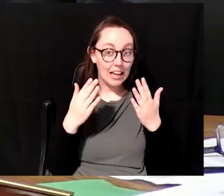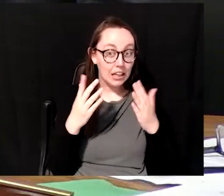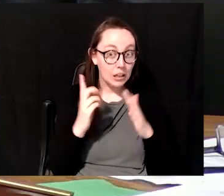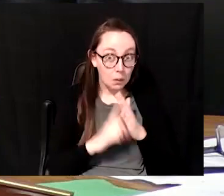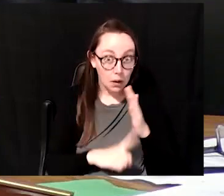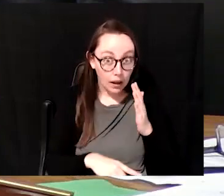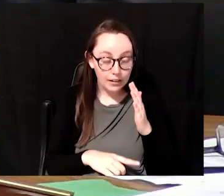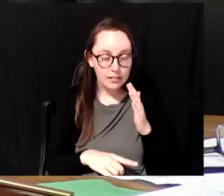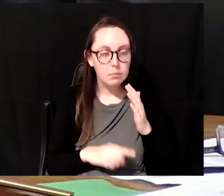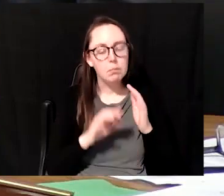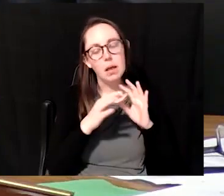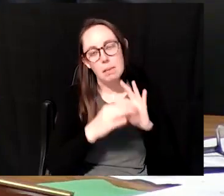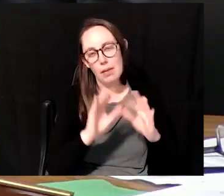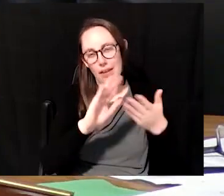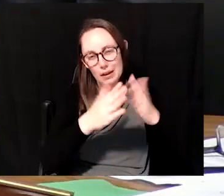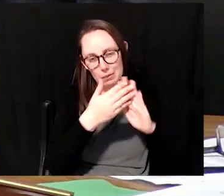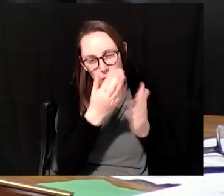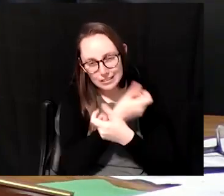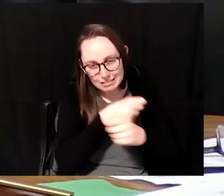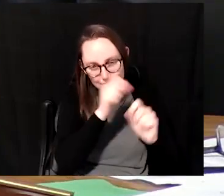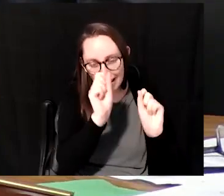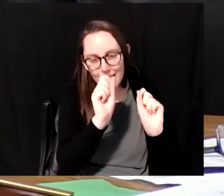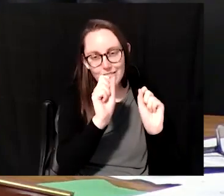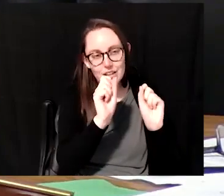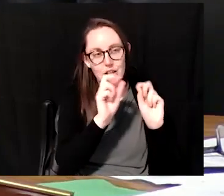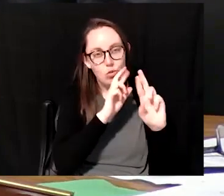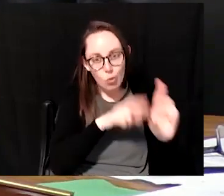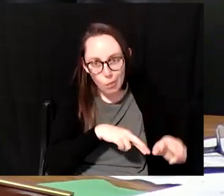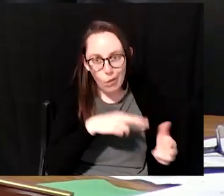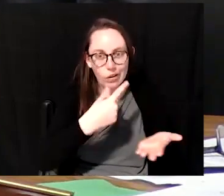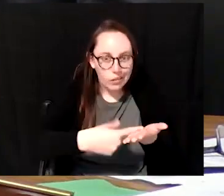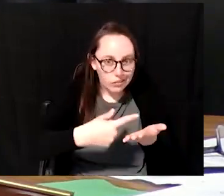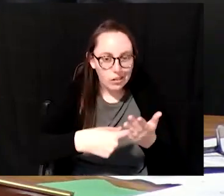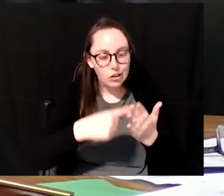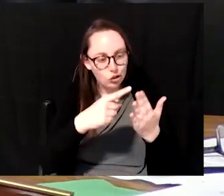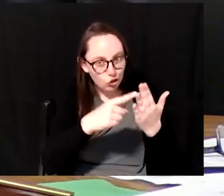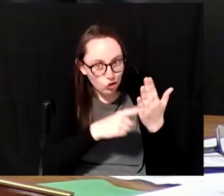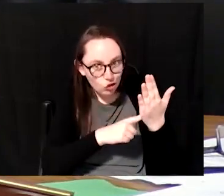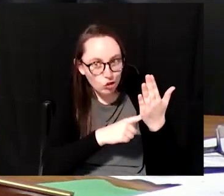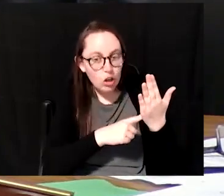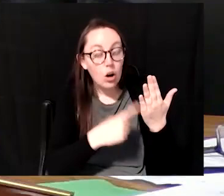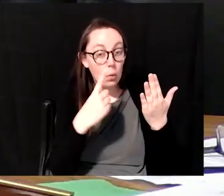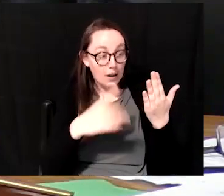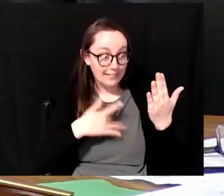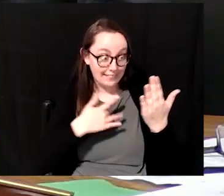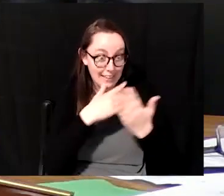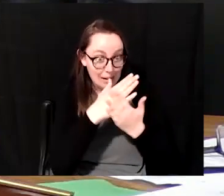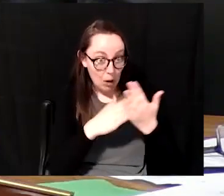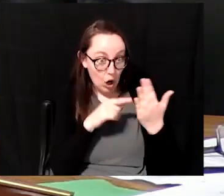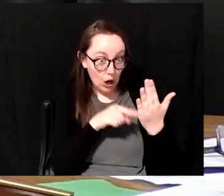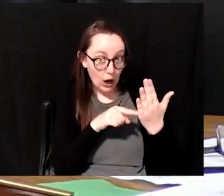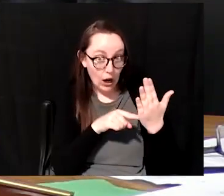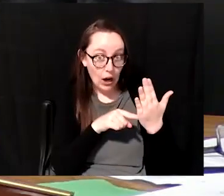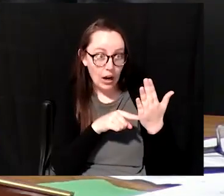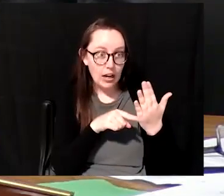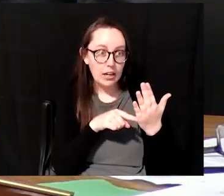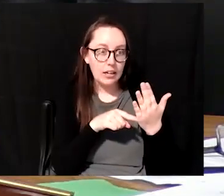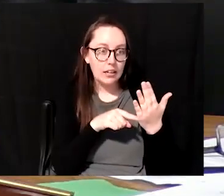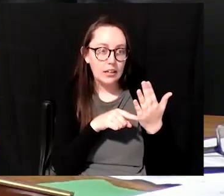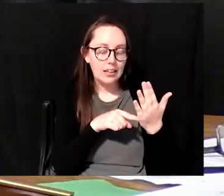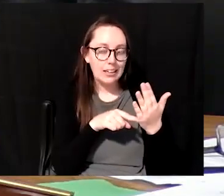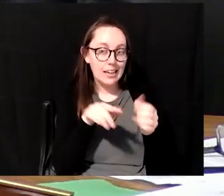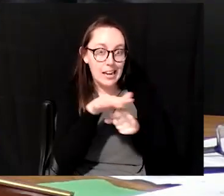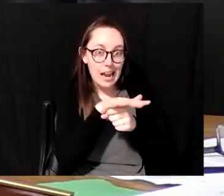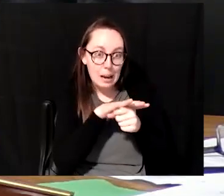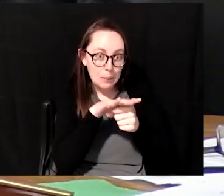and discussion in the report itself are um like neighborhood uh I'm not going to use the terminology correctly